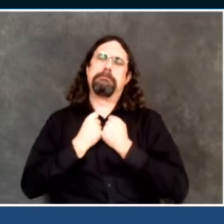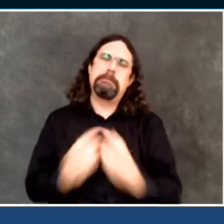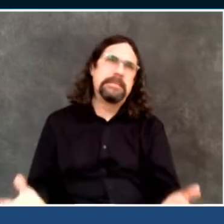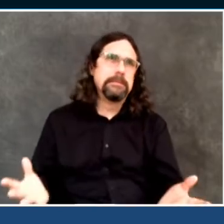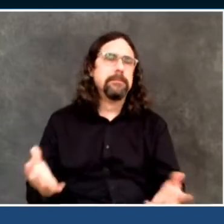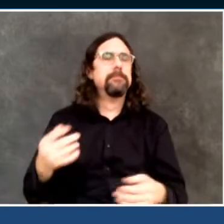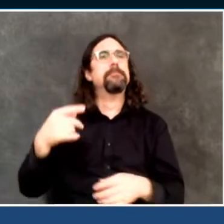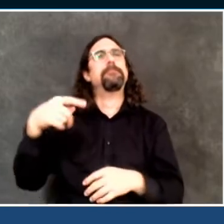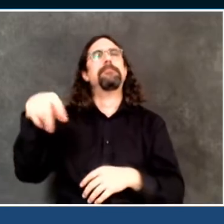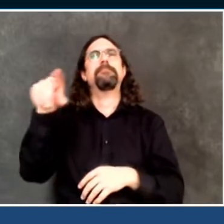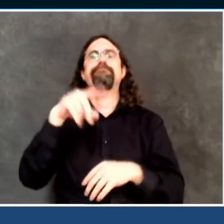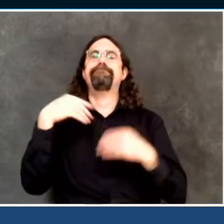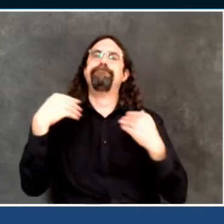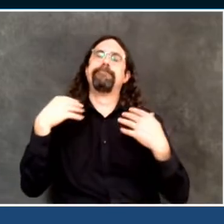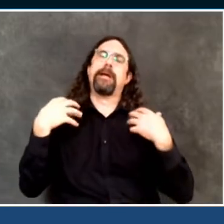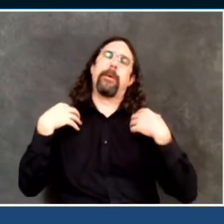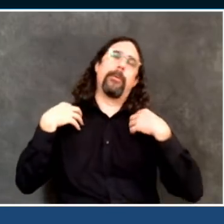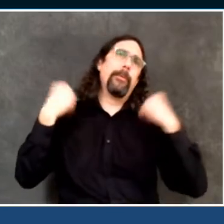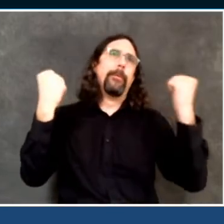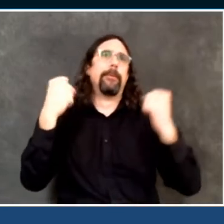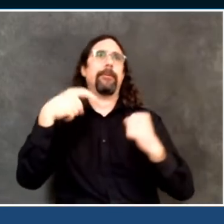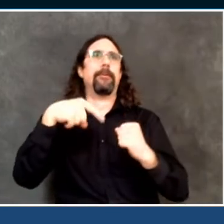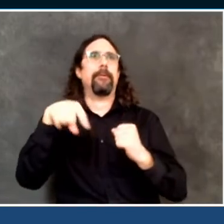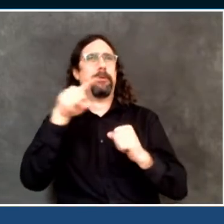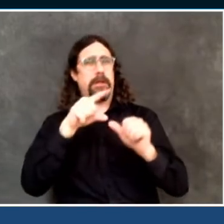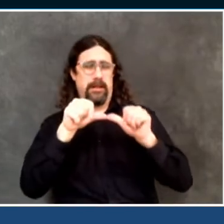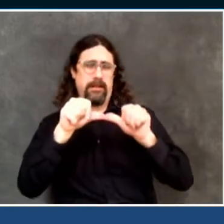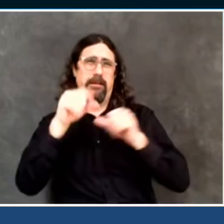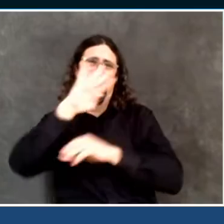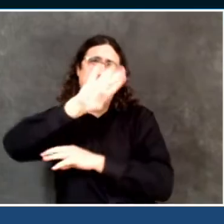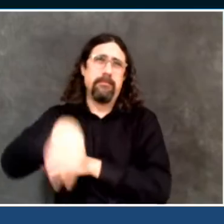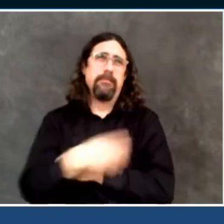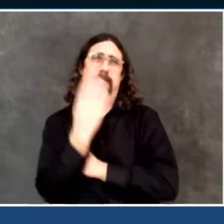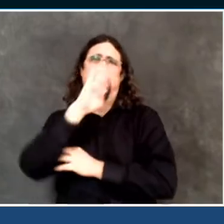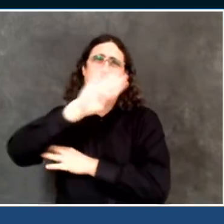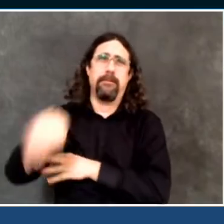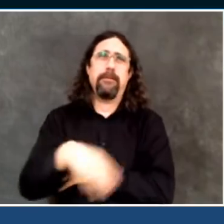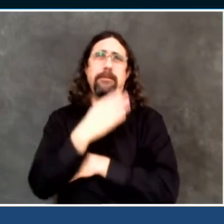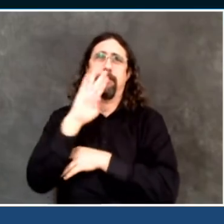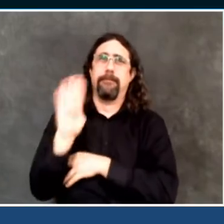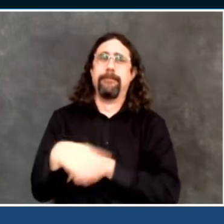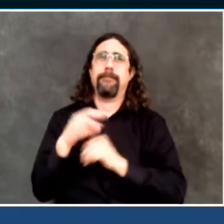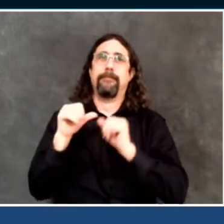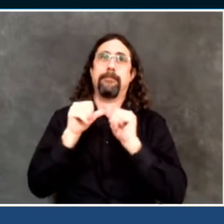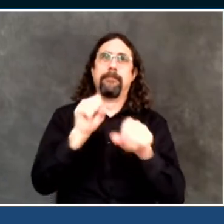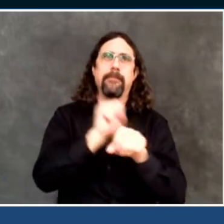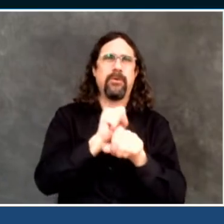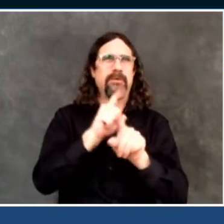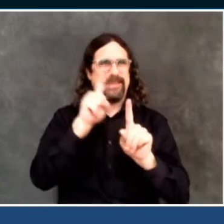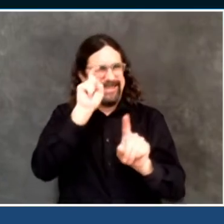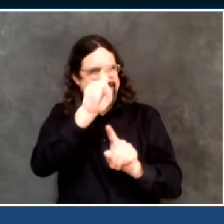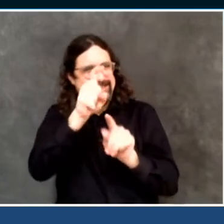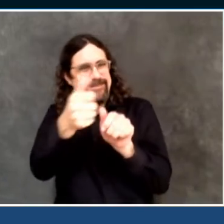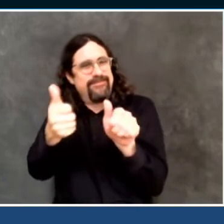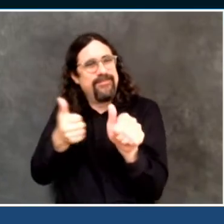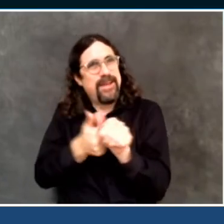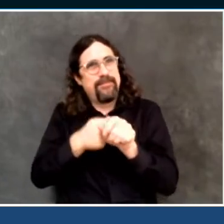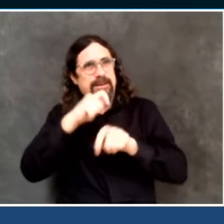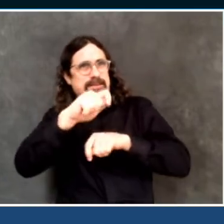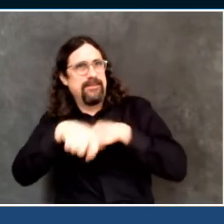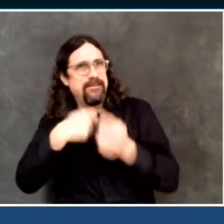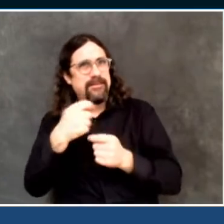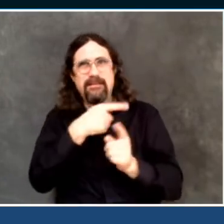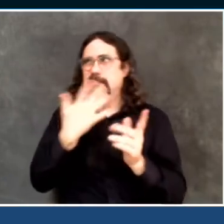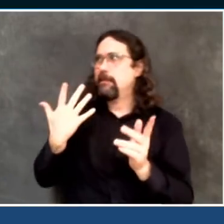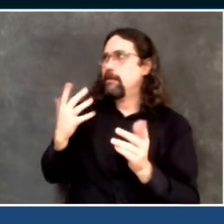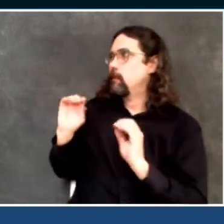look forward to them coming back healthy. We're praying for them, we're hoping for them, and for their families. But in